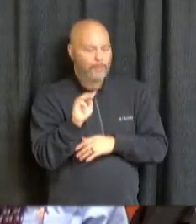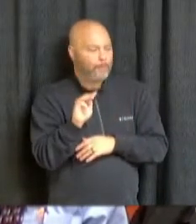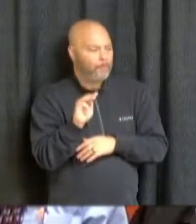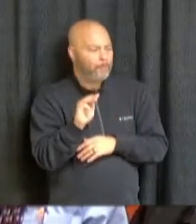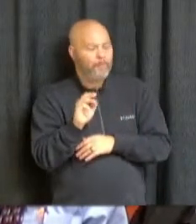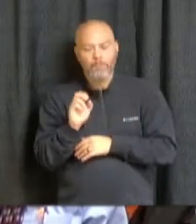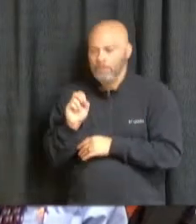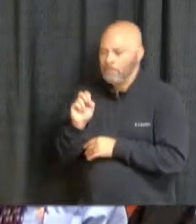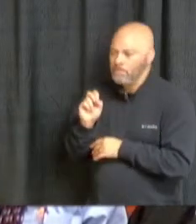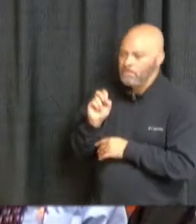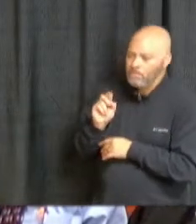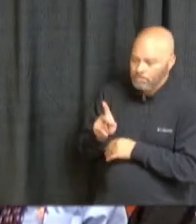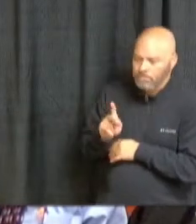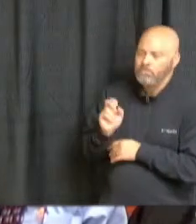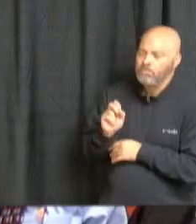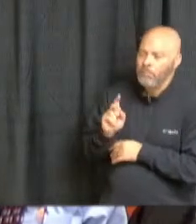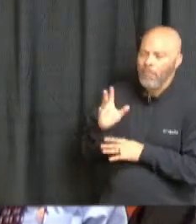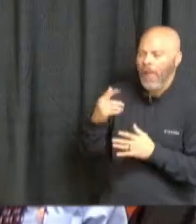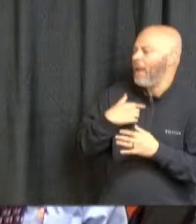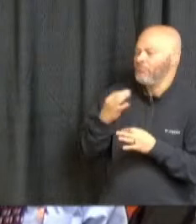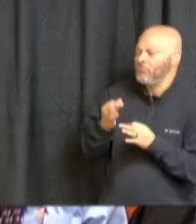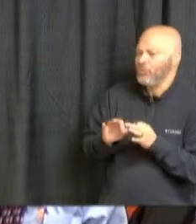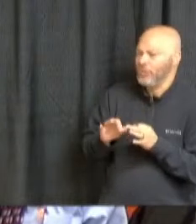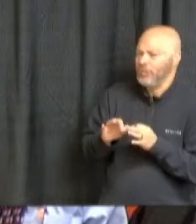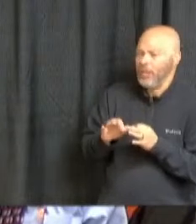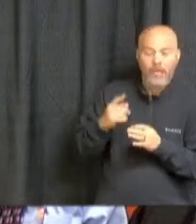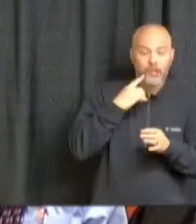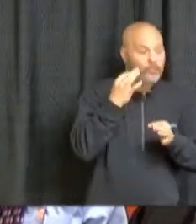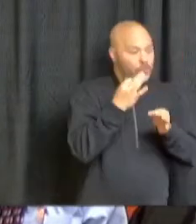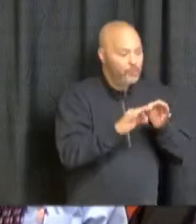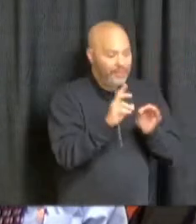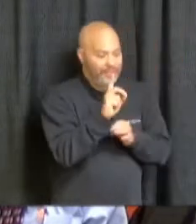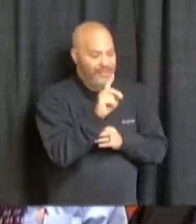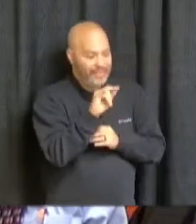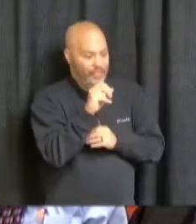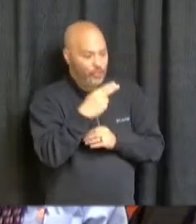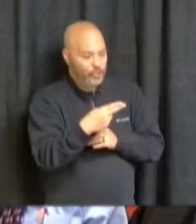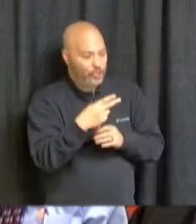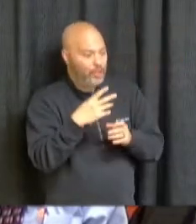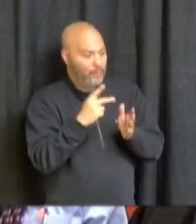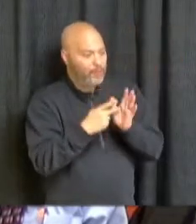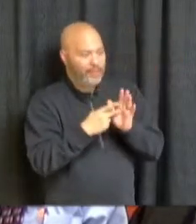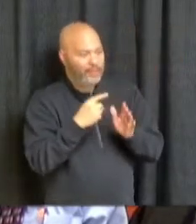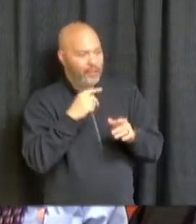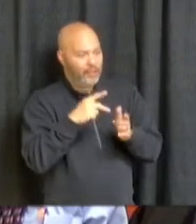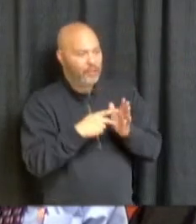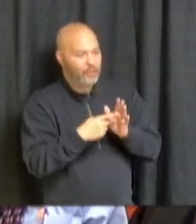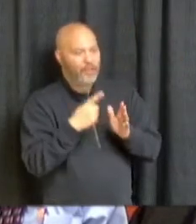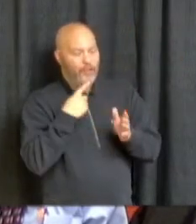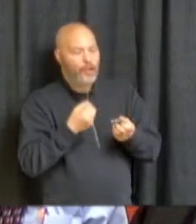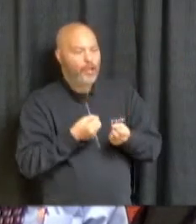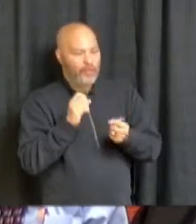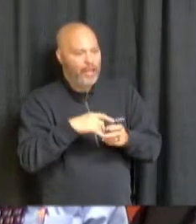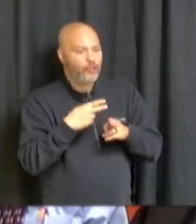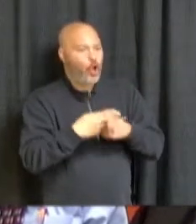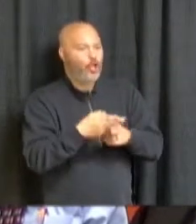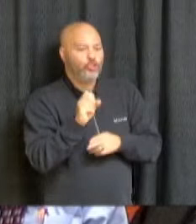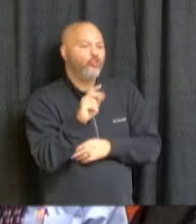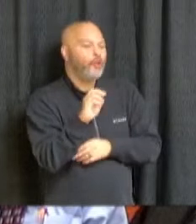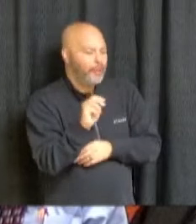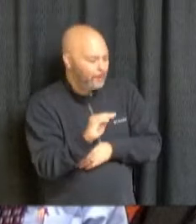Okay. Okay. I'm just, Just Yep. because they're ditches and carry water doesn't necessarily mean they're That blue they're line stream. streams.